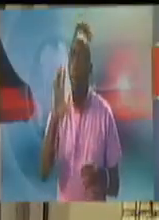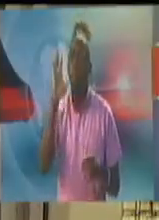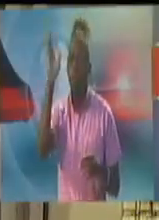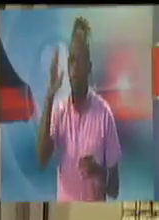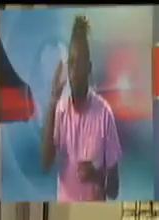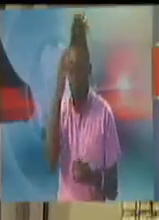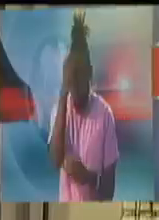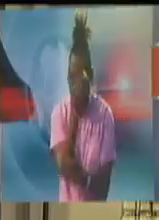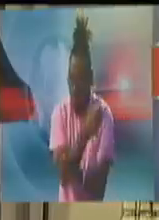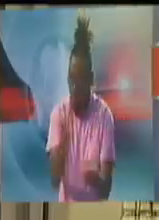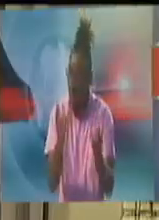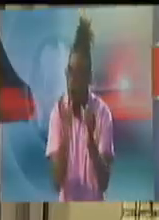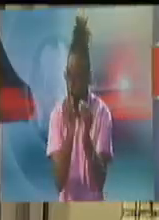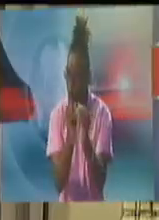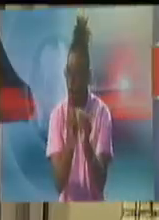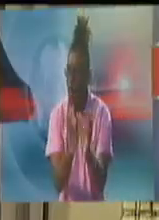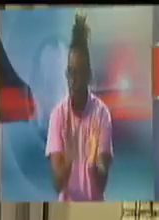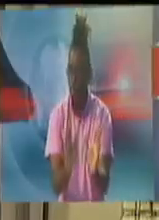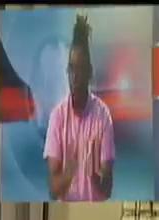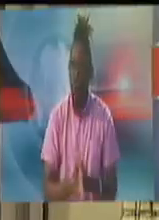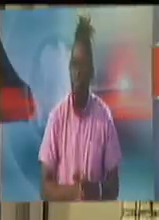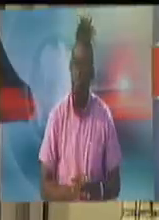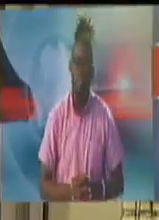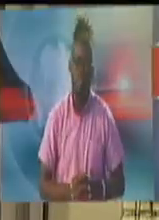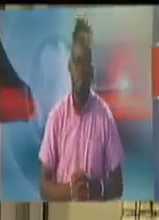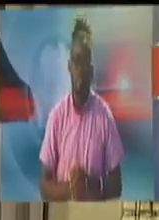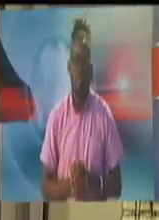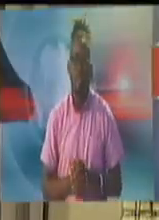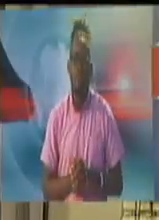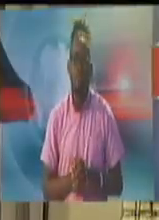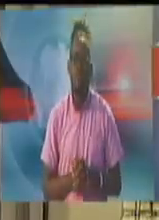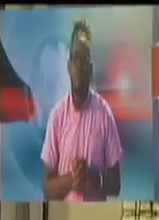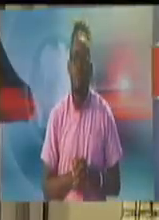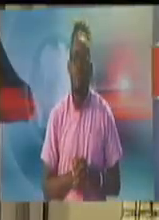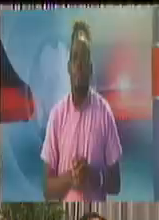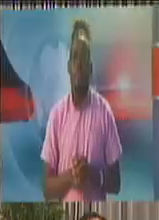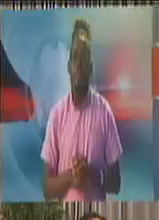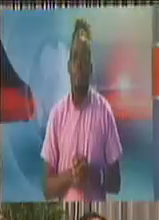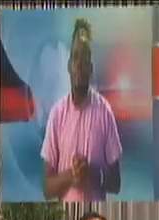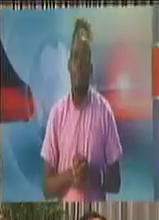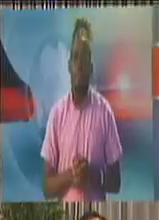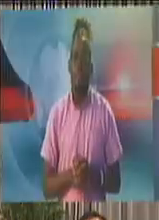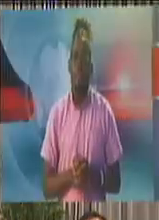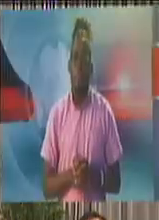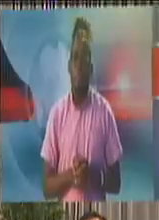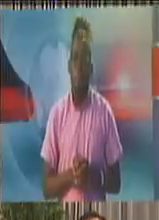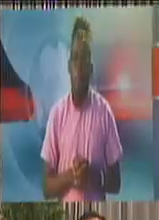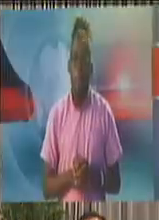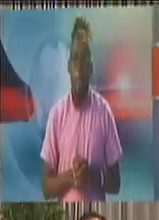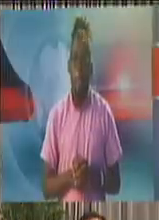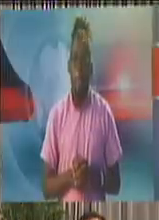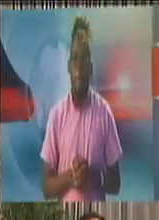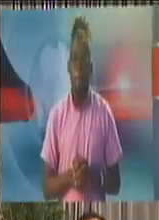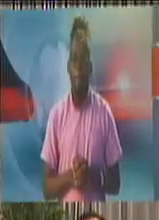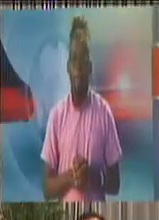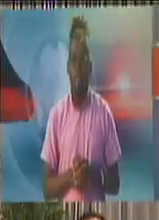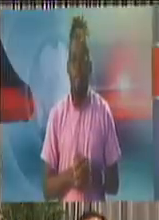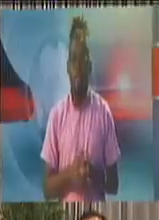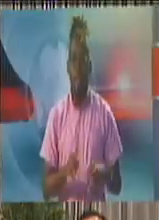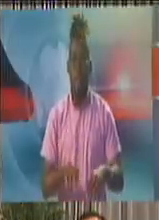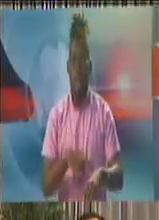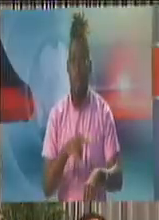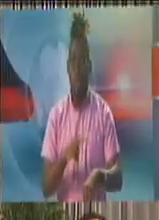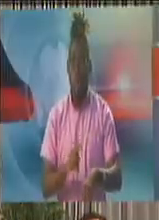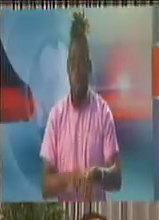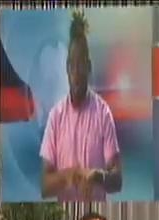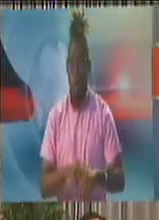of your question. I wouldn't like to venture there. Minister Young? Okay, thank you very much for the opportunity to repeat myself. I